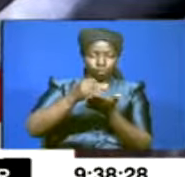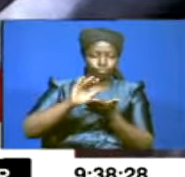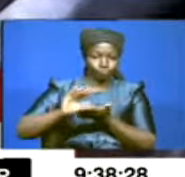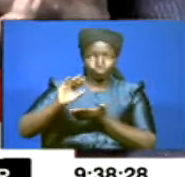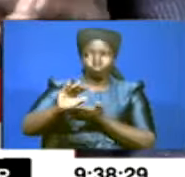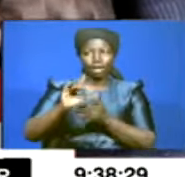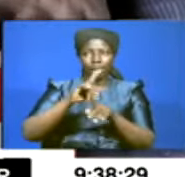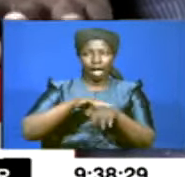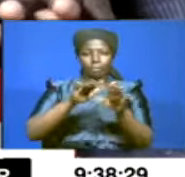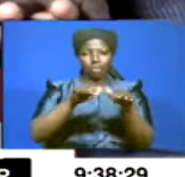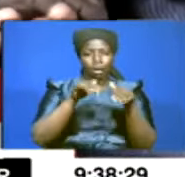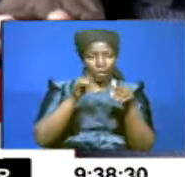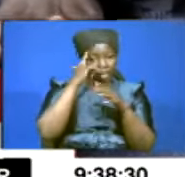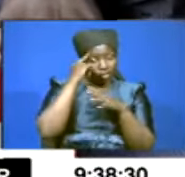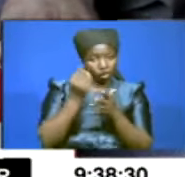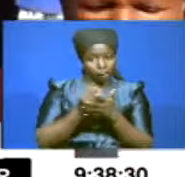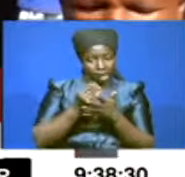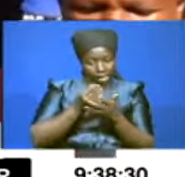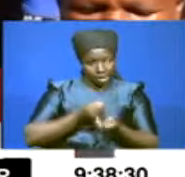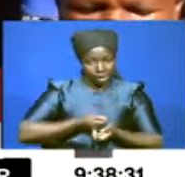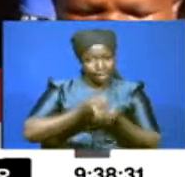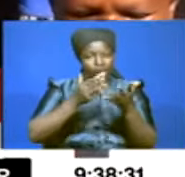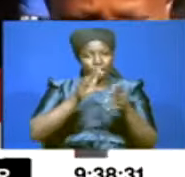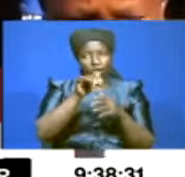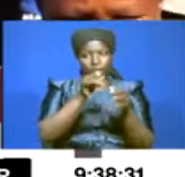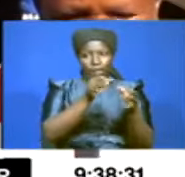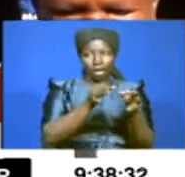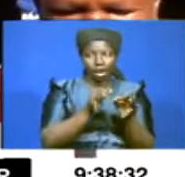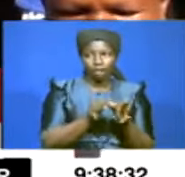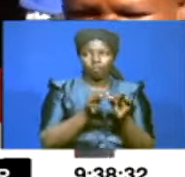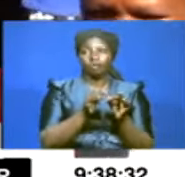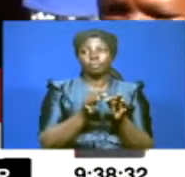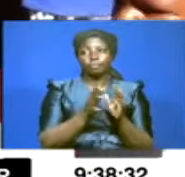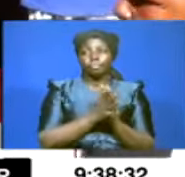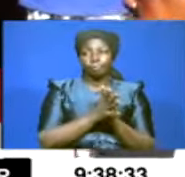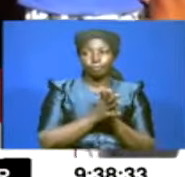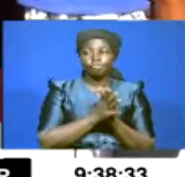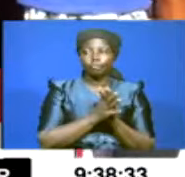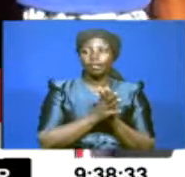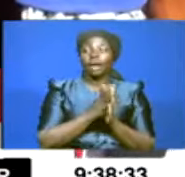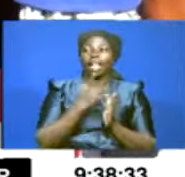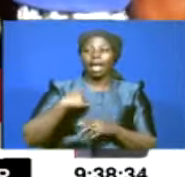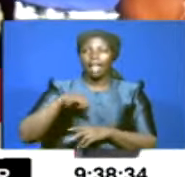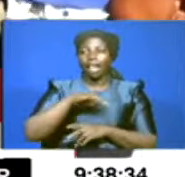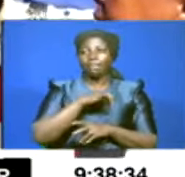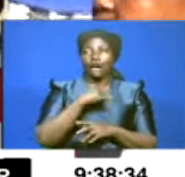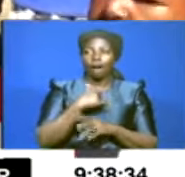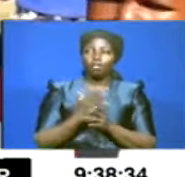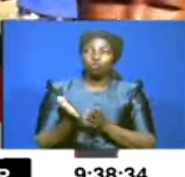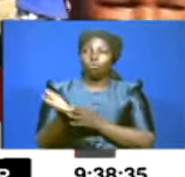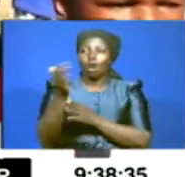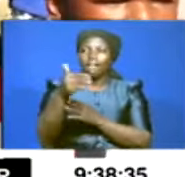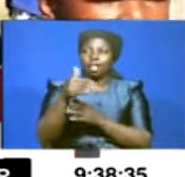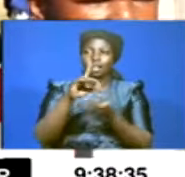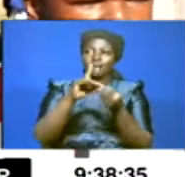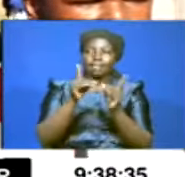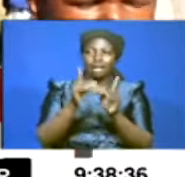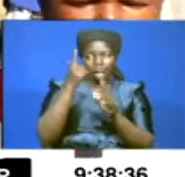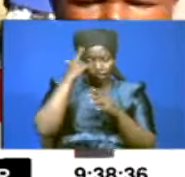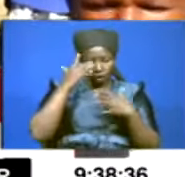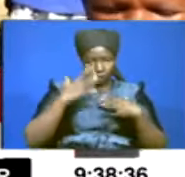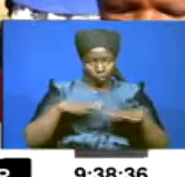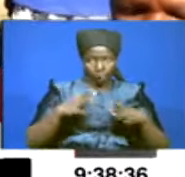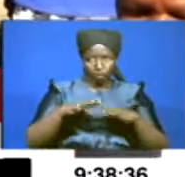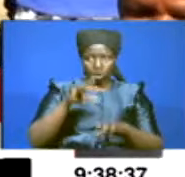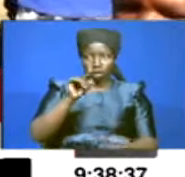await for money disbursement from the treasury. Mechukua database ya watu wangecha Tigoni ambao wako na